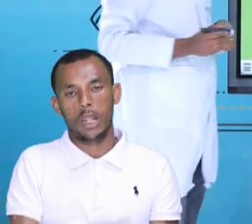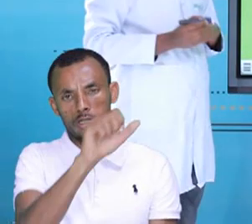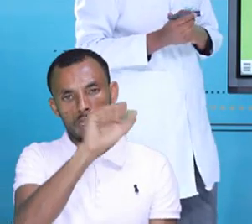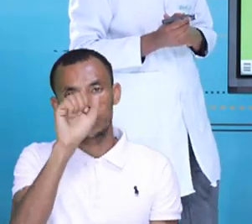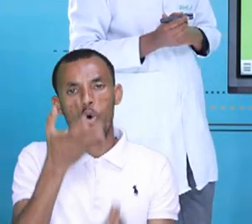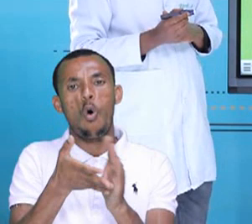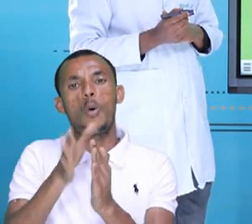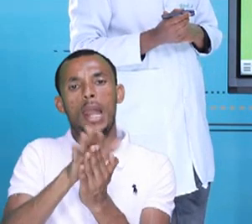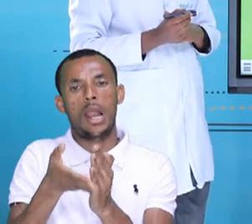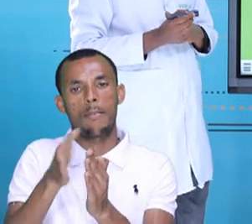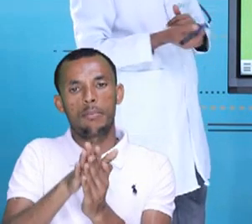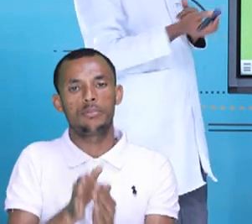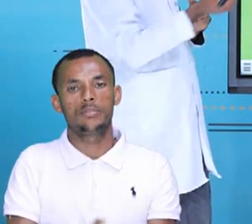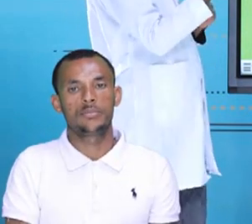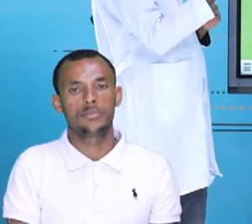SS overlap.